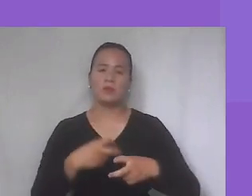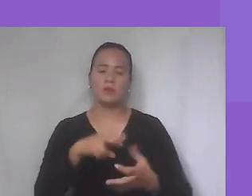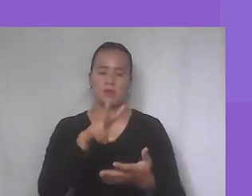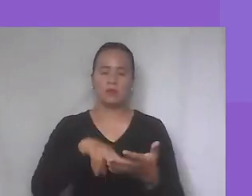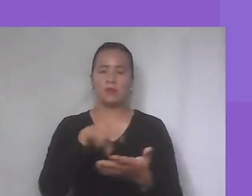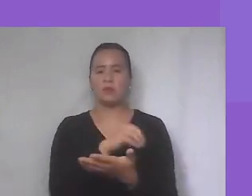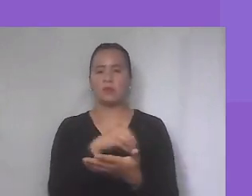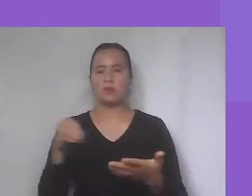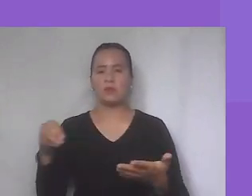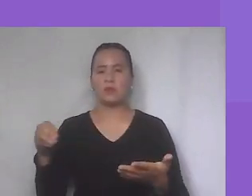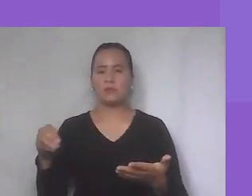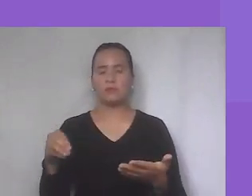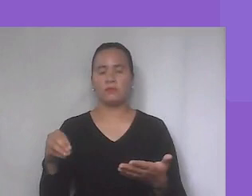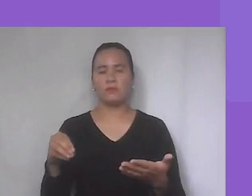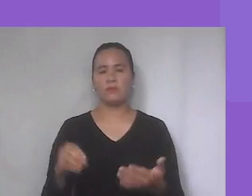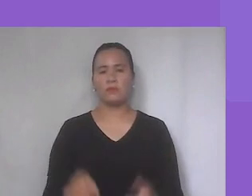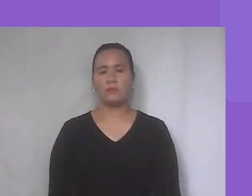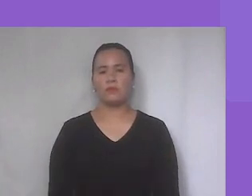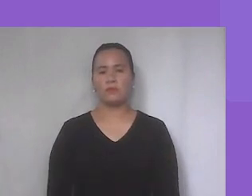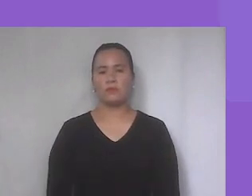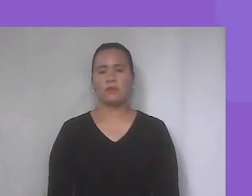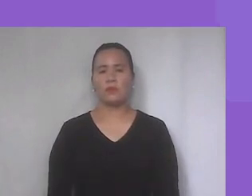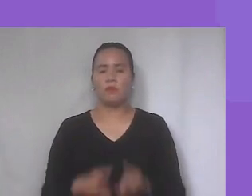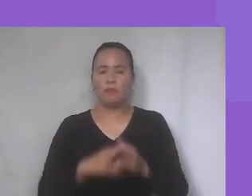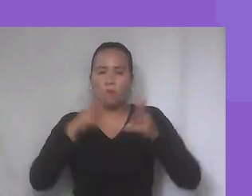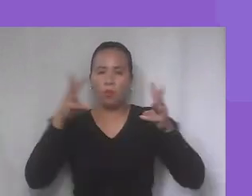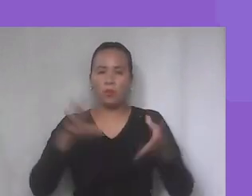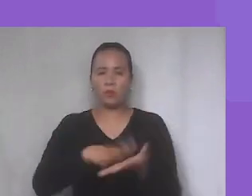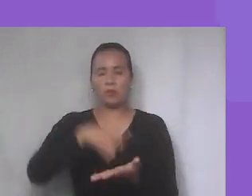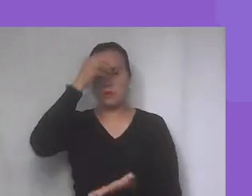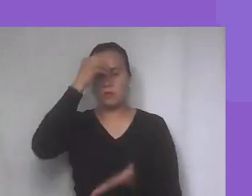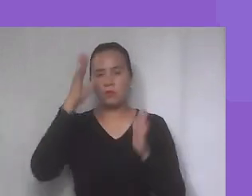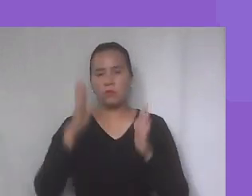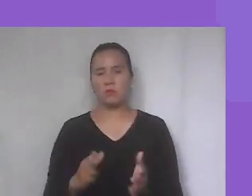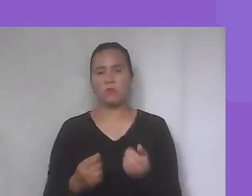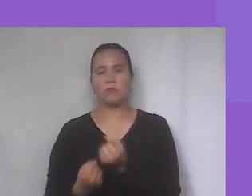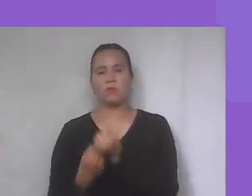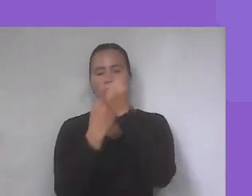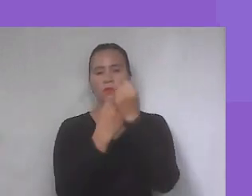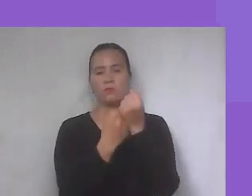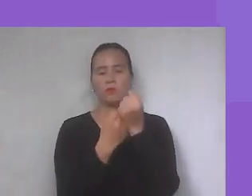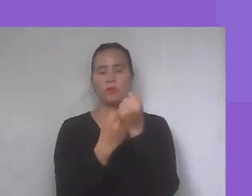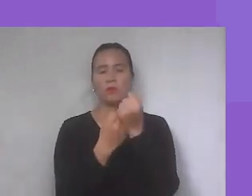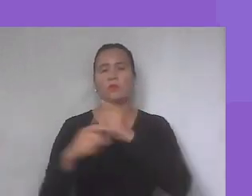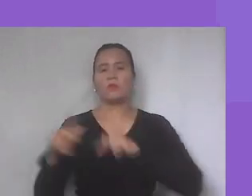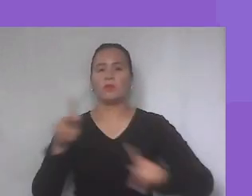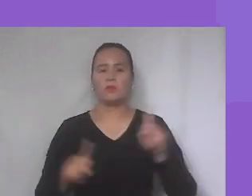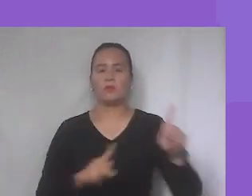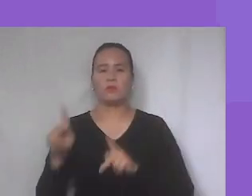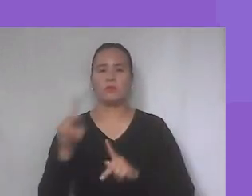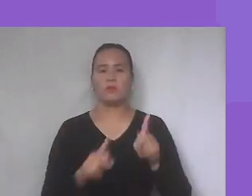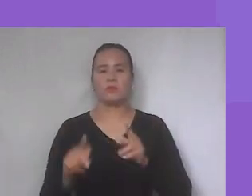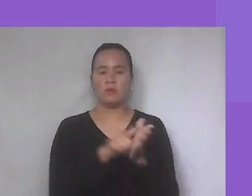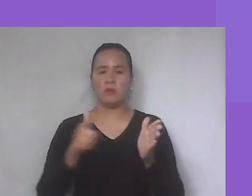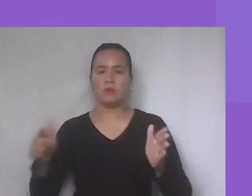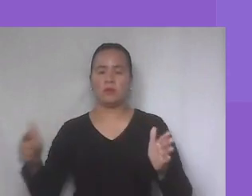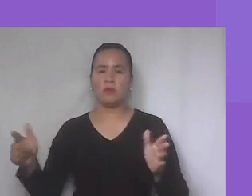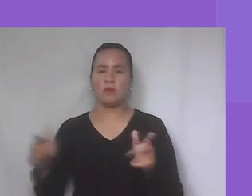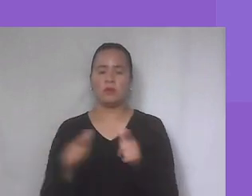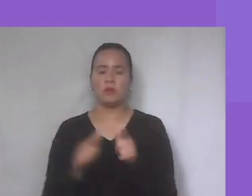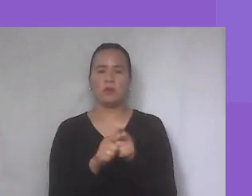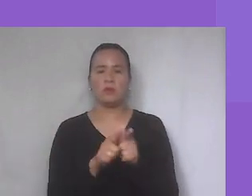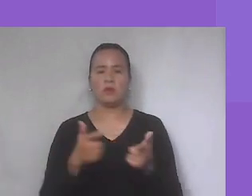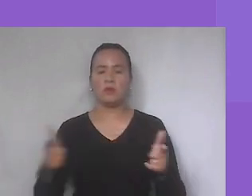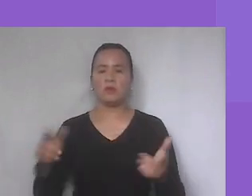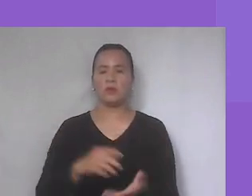ways by which they can provide learners the support they need to perform literacy tasks. But before we dive in, let us get to know